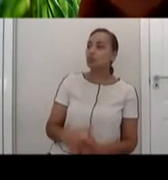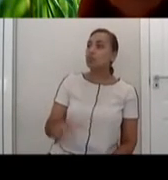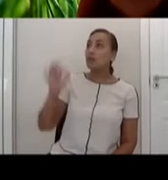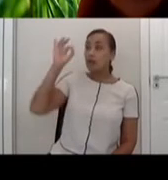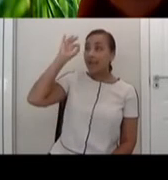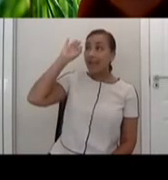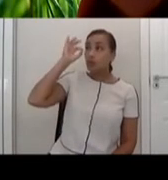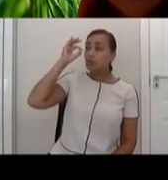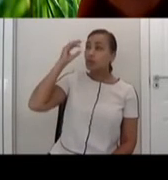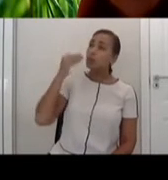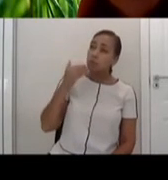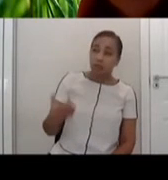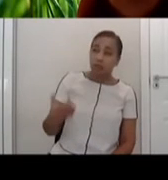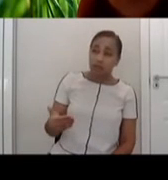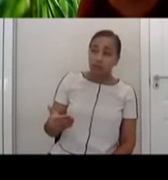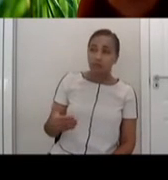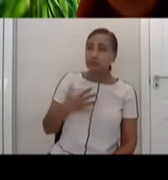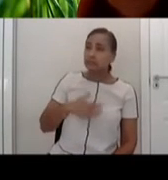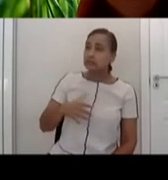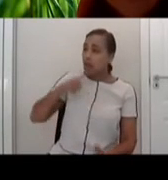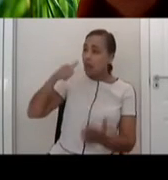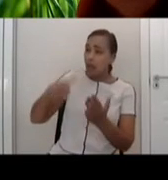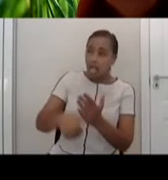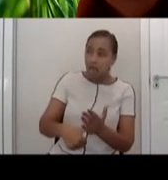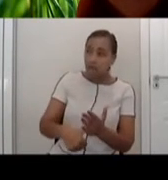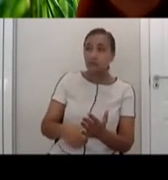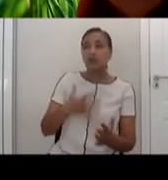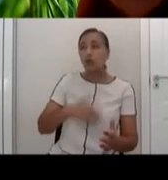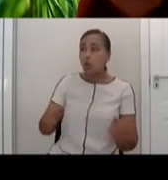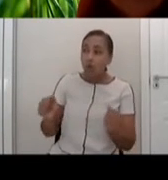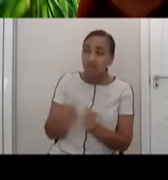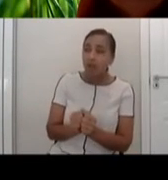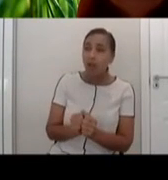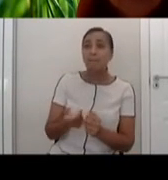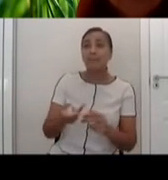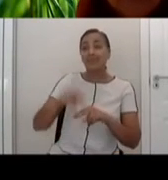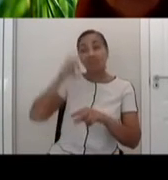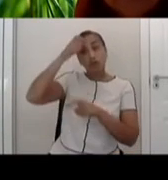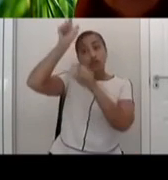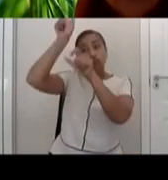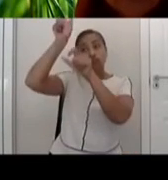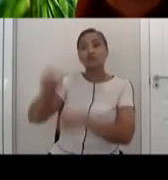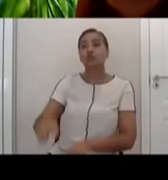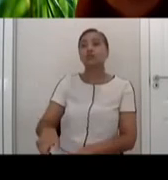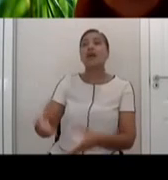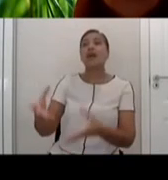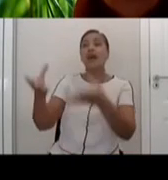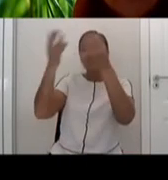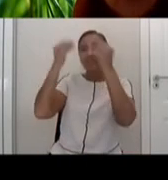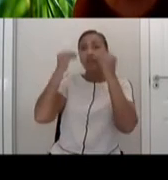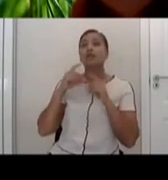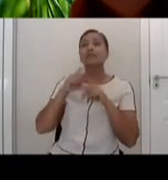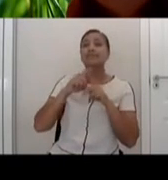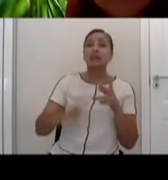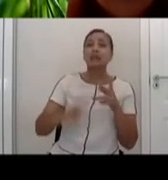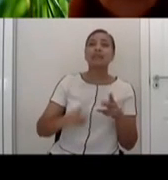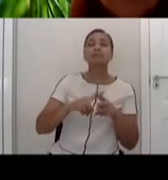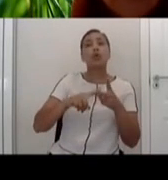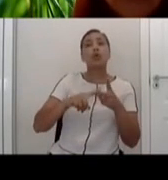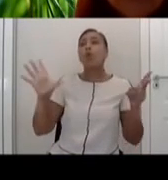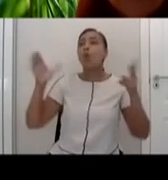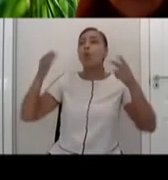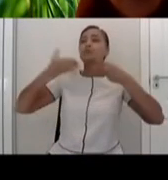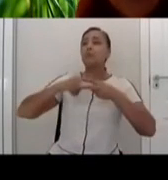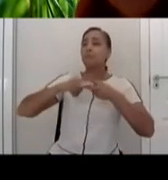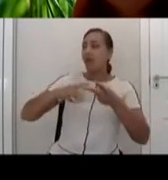consider some kind of letter or confirmation if a resident has learning disabilities or autism or any other disability,